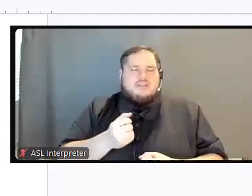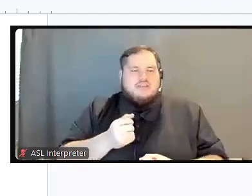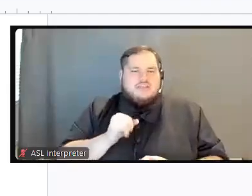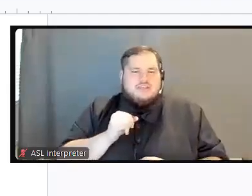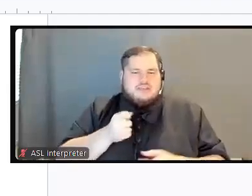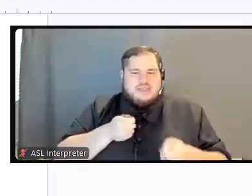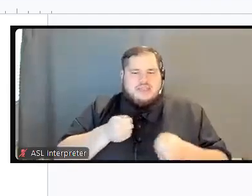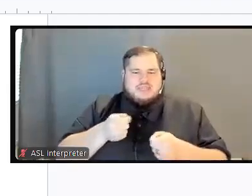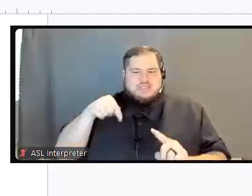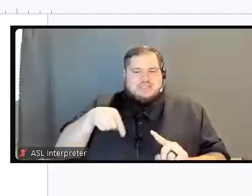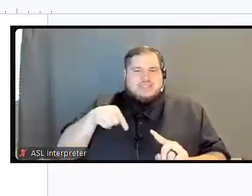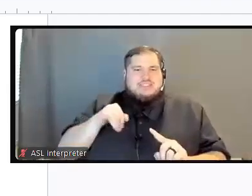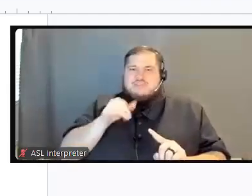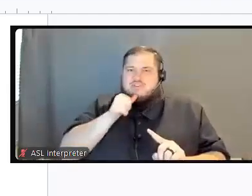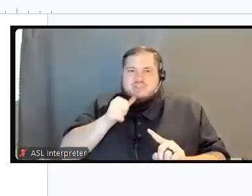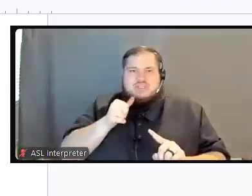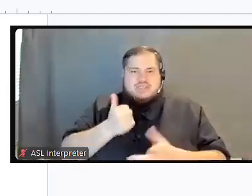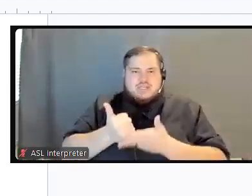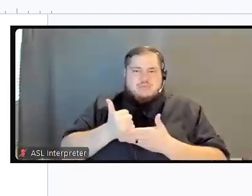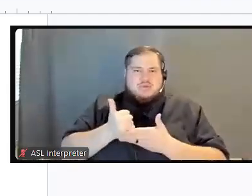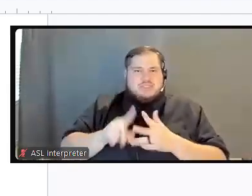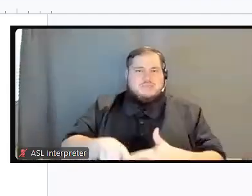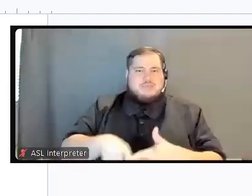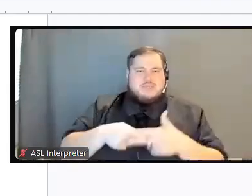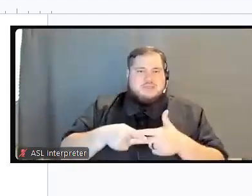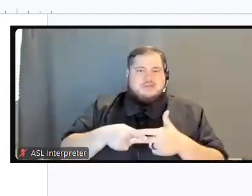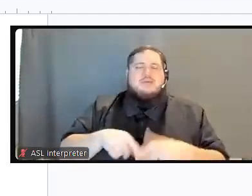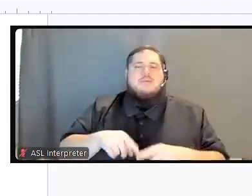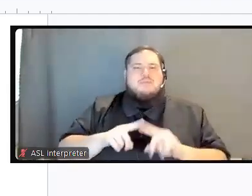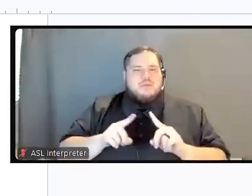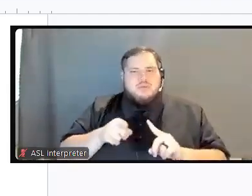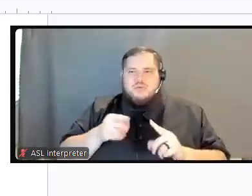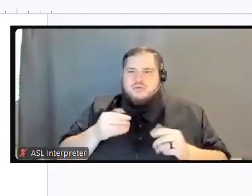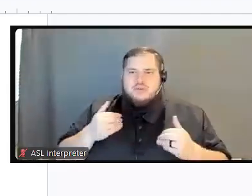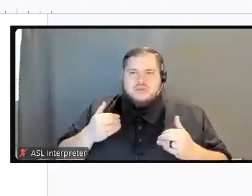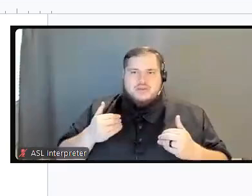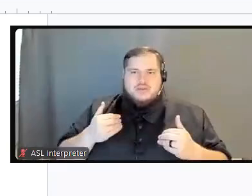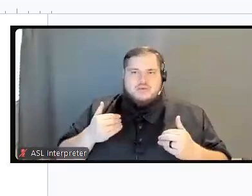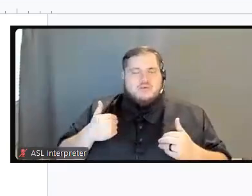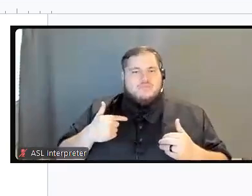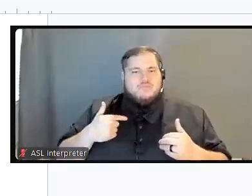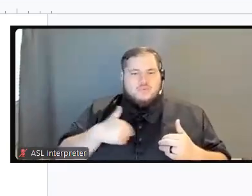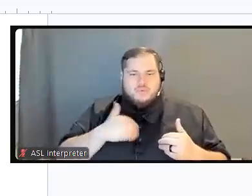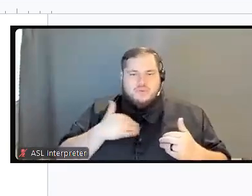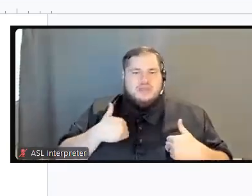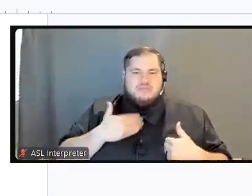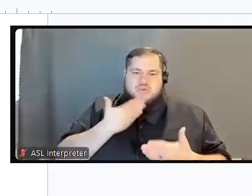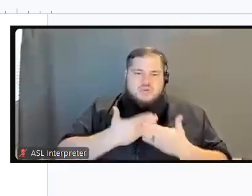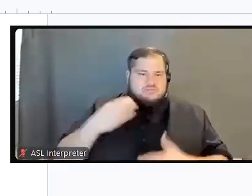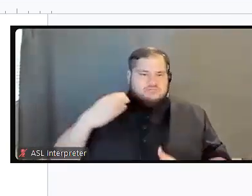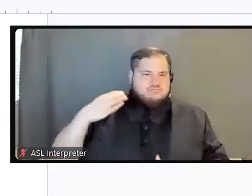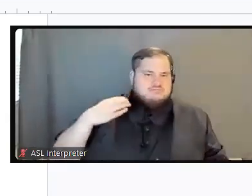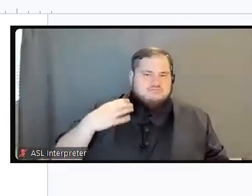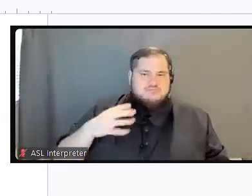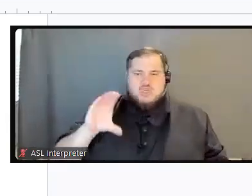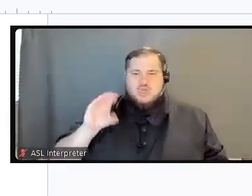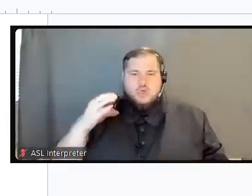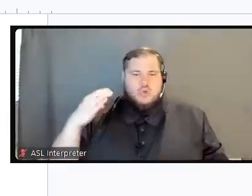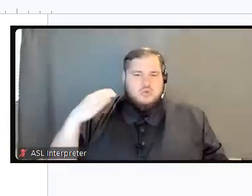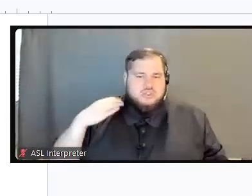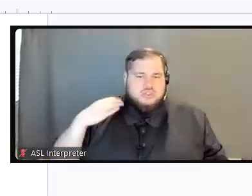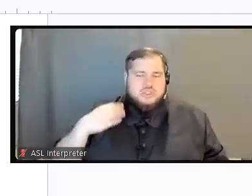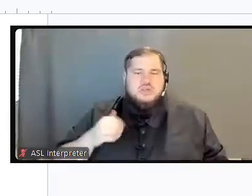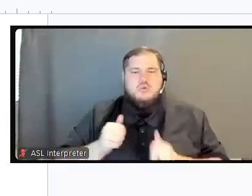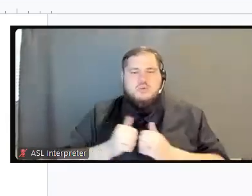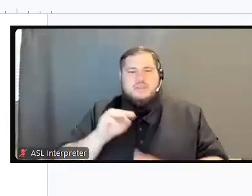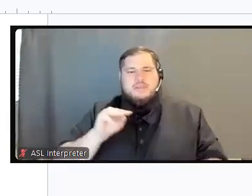very beginning. But I think, you got a good chair, good co-chair, and with Megan's support, we'll be good.